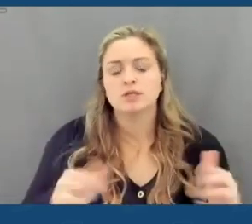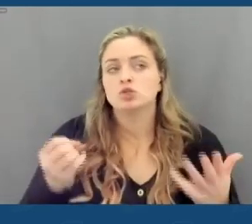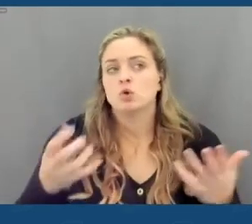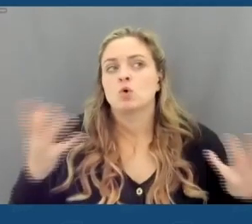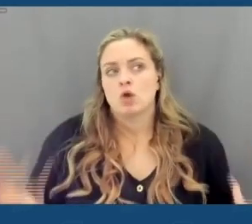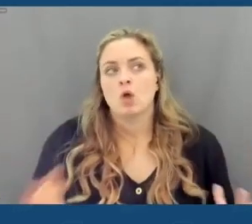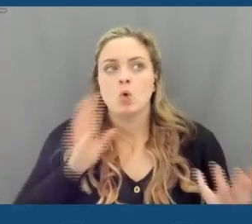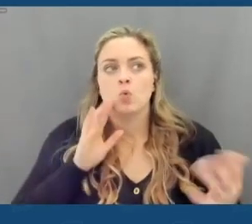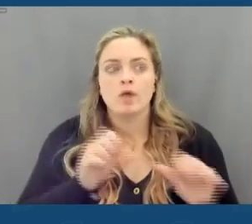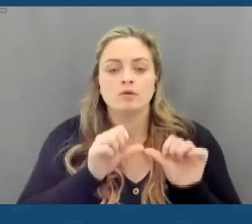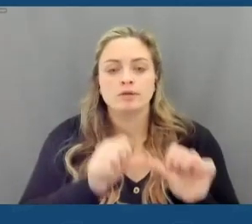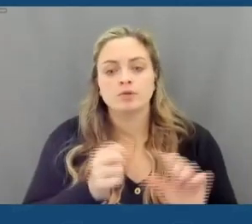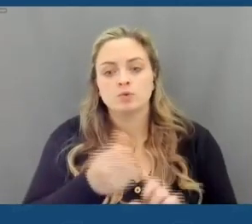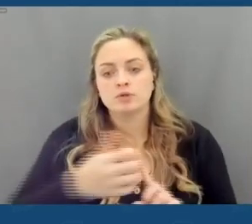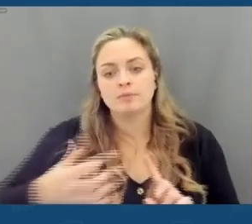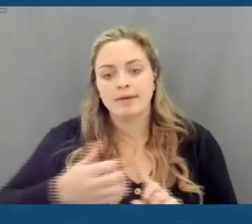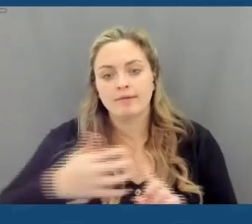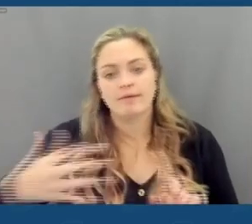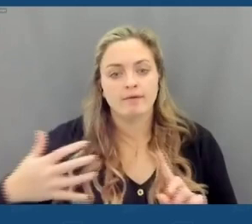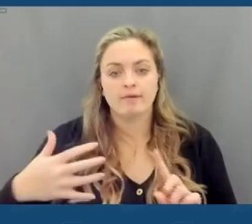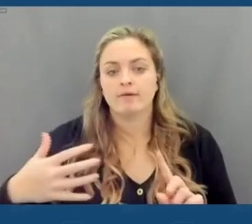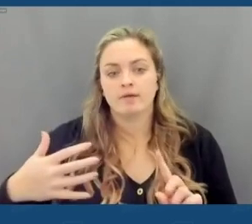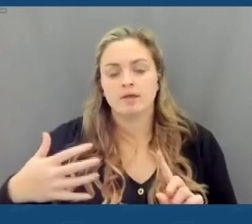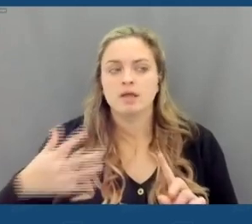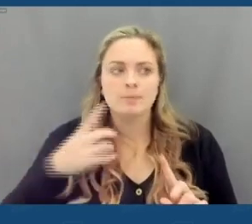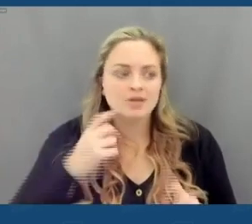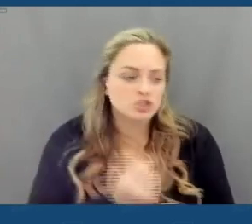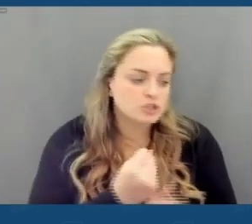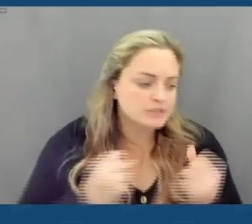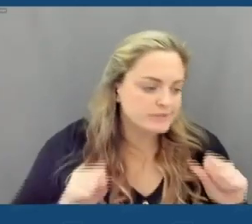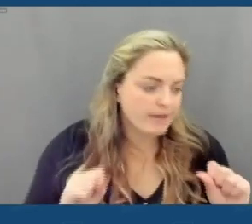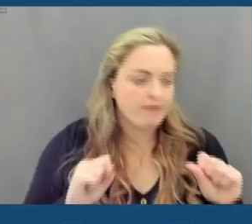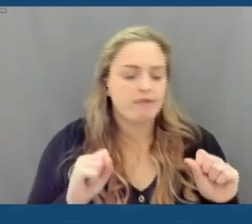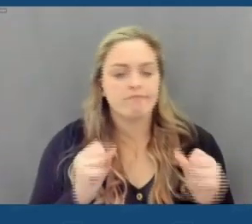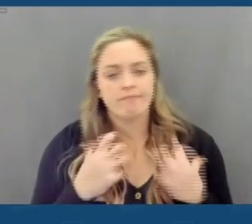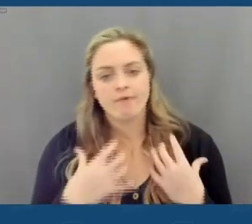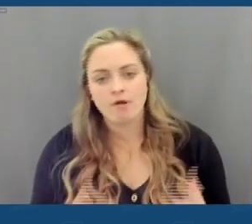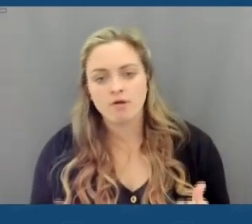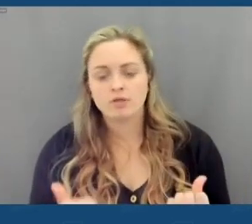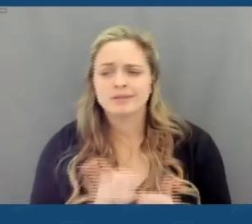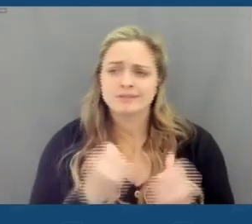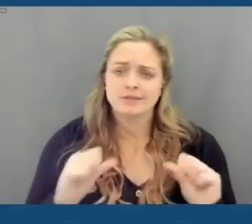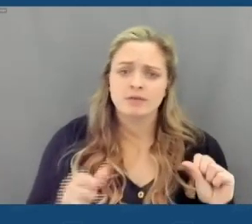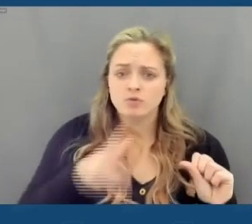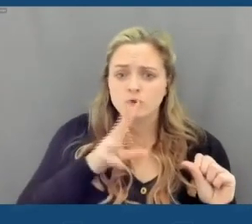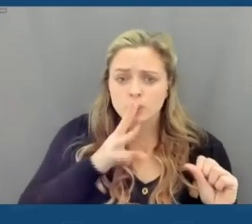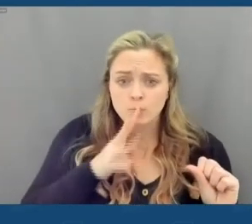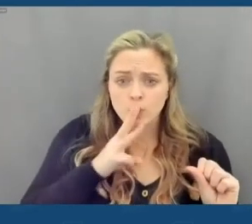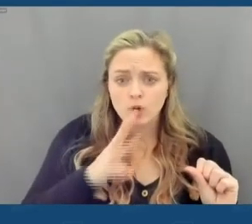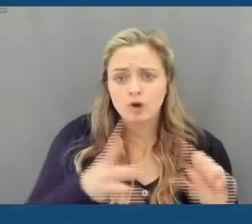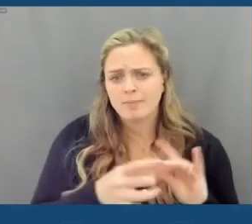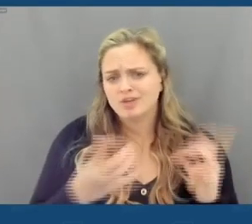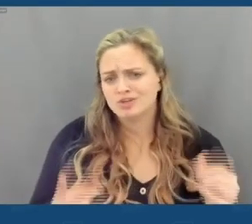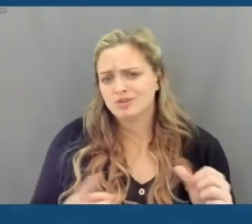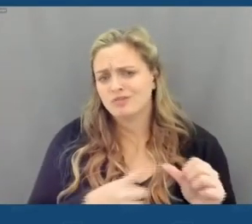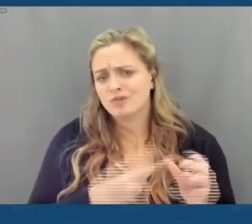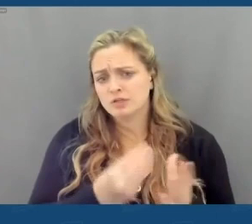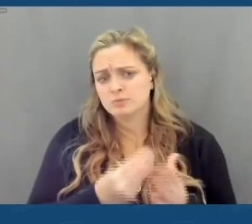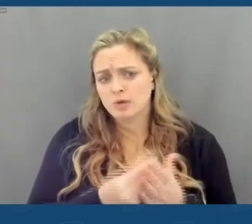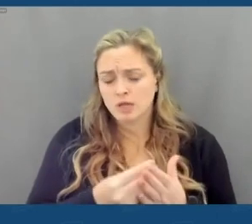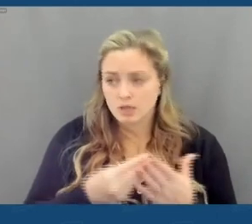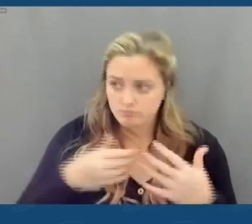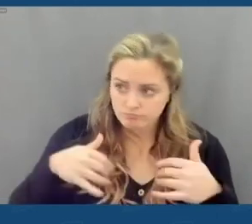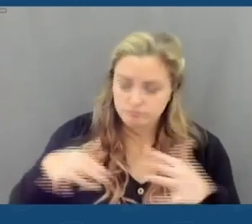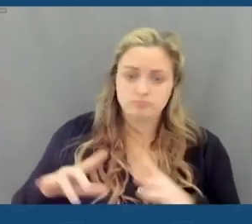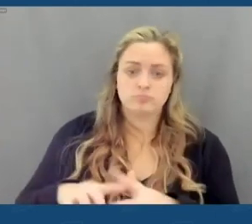keep expanding our sewers, making sure they're safe and healthy, make sure we have safe drinking water. And as I said, this is the first money going out the door, this